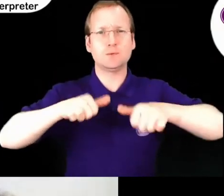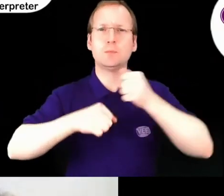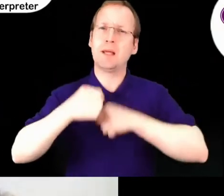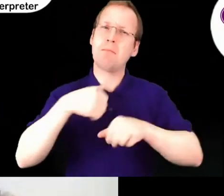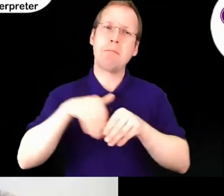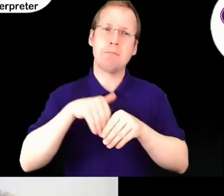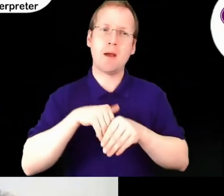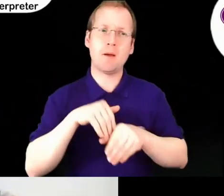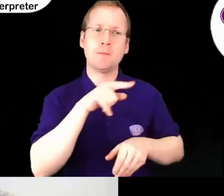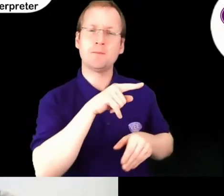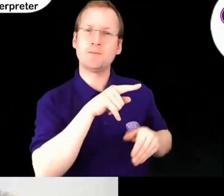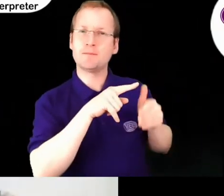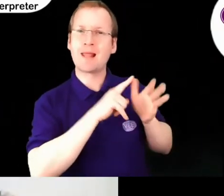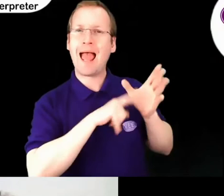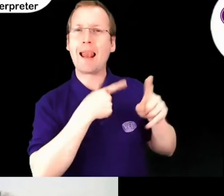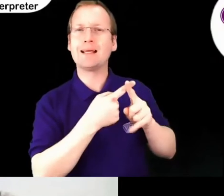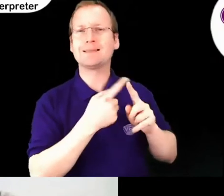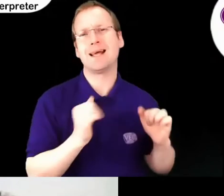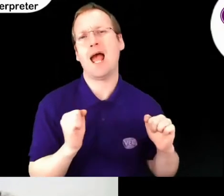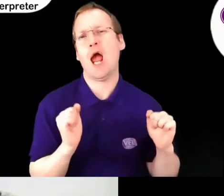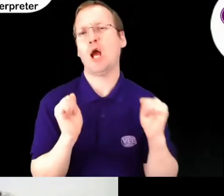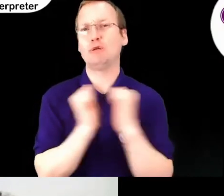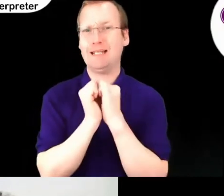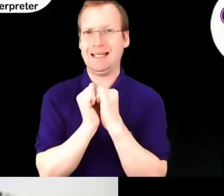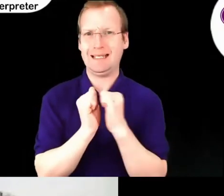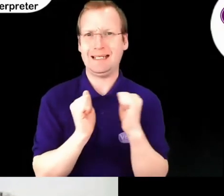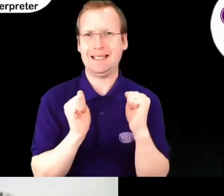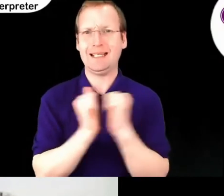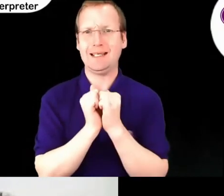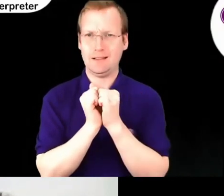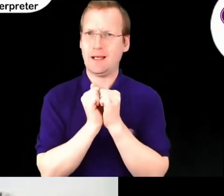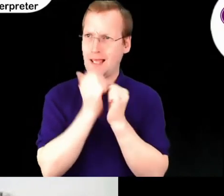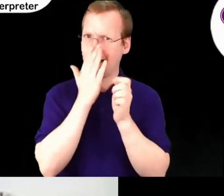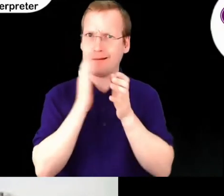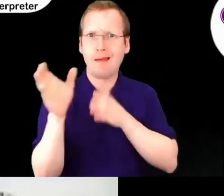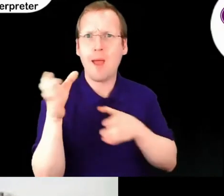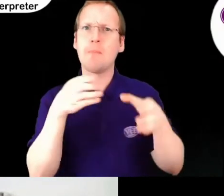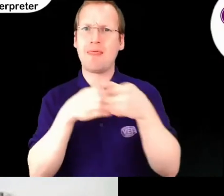Absolutely. I have felt similarly, so I can completely empathize with that.